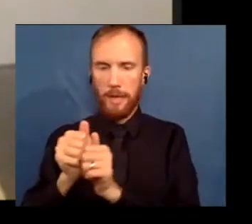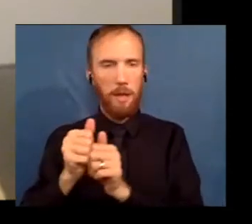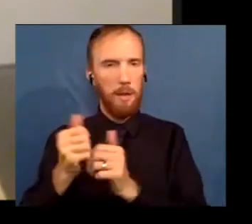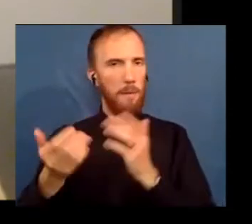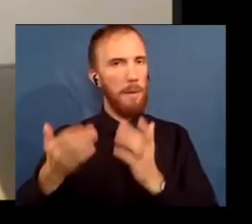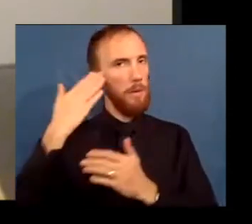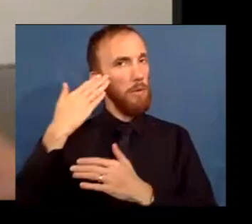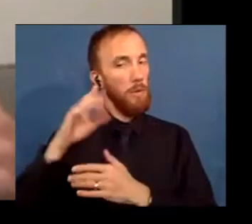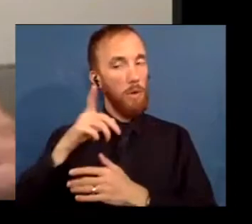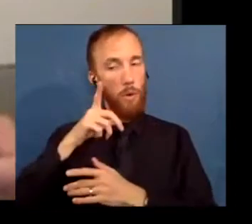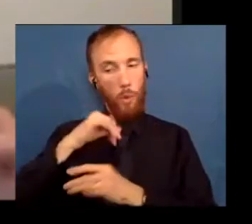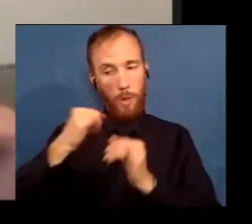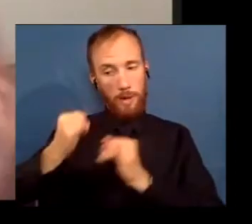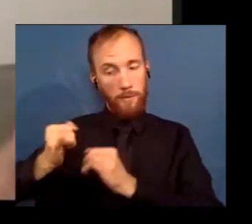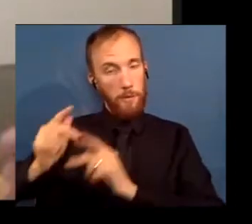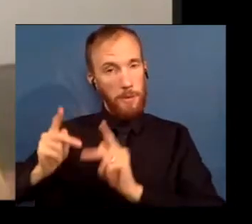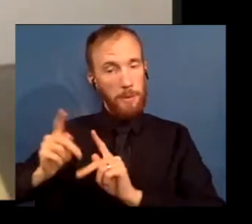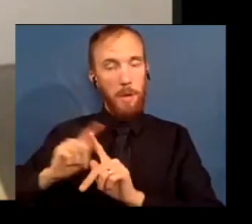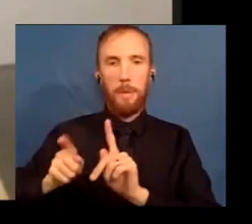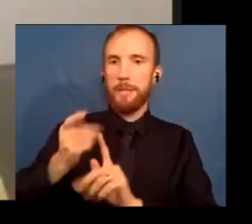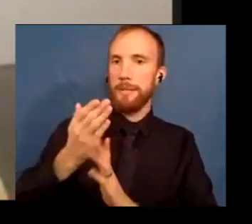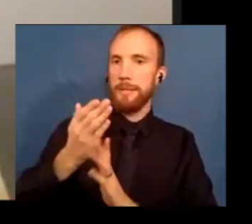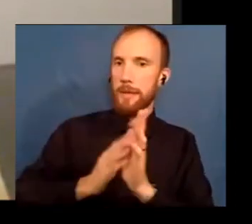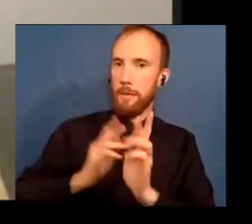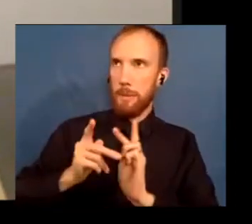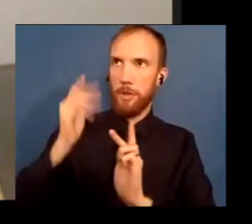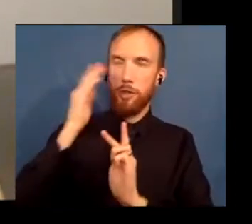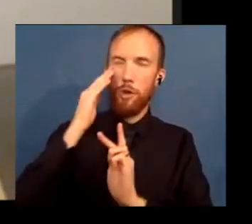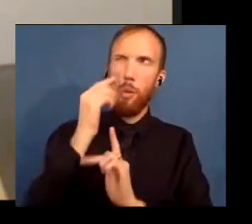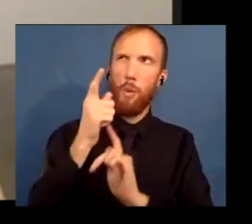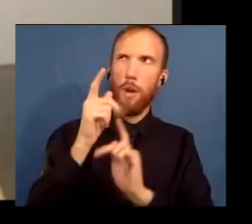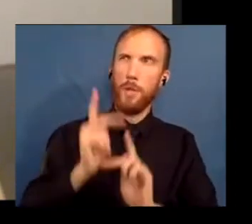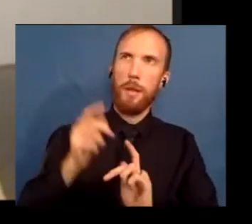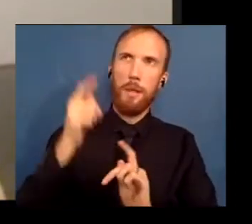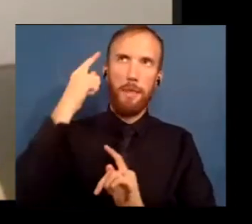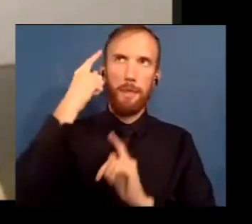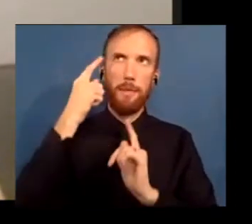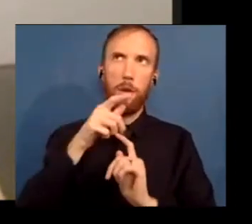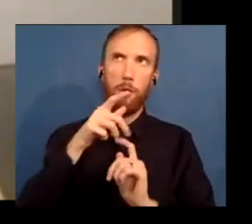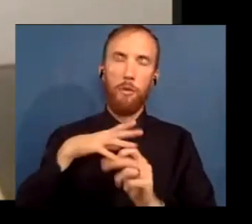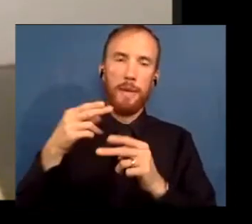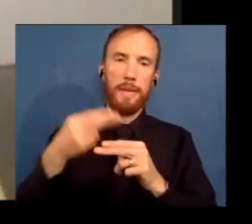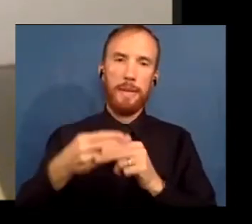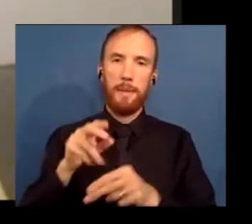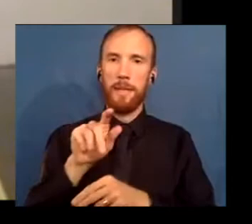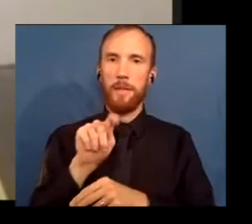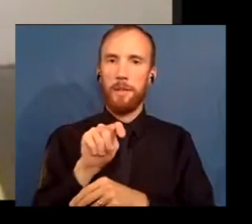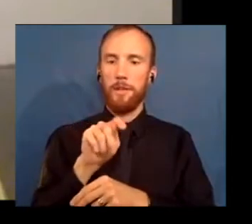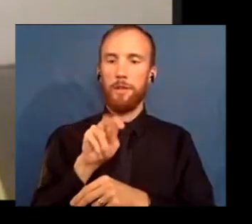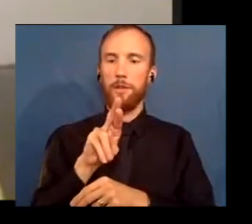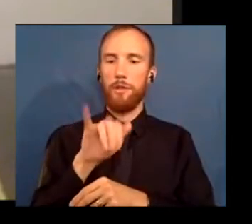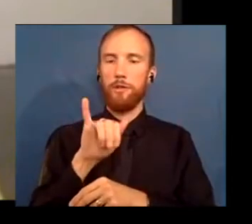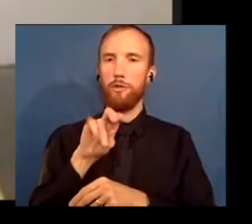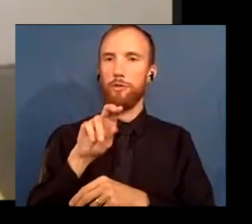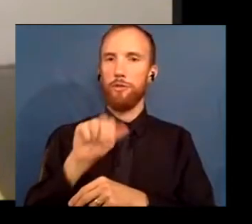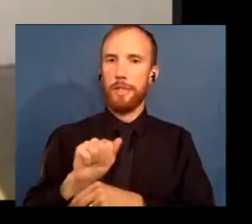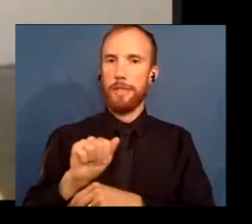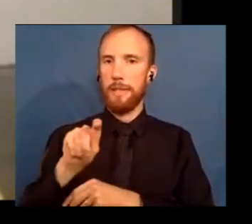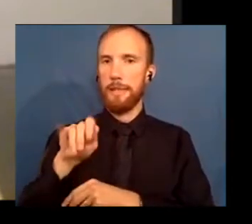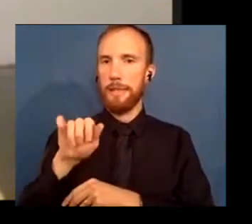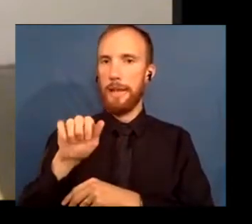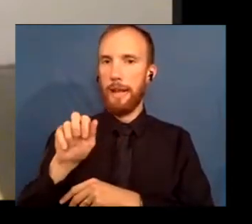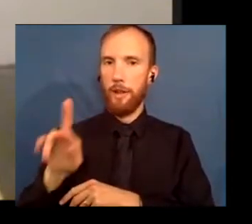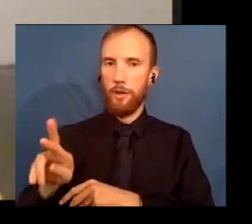do know one in particular I'm thinking about, a woman named Trina Tyler, who as a researcher is also someone who's